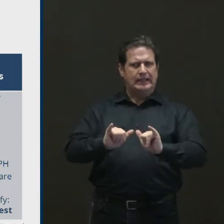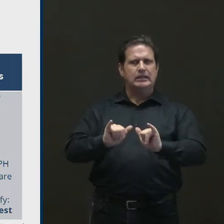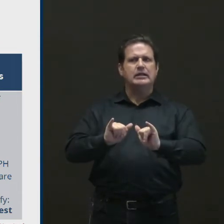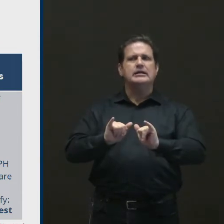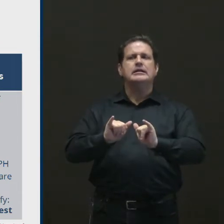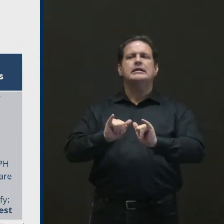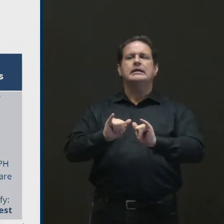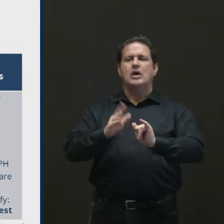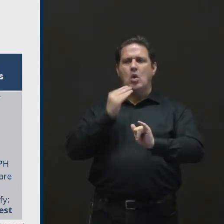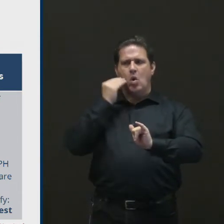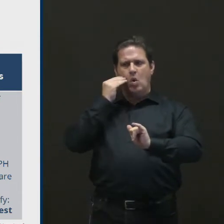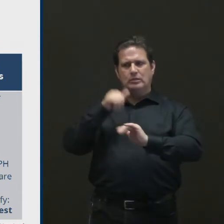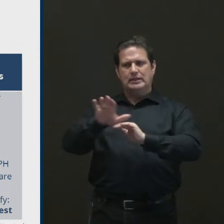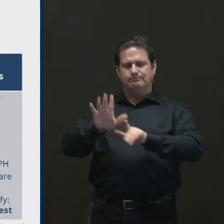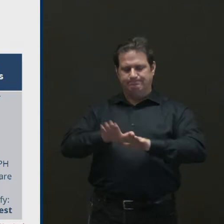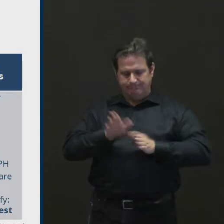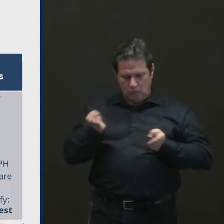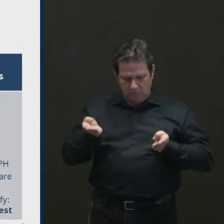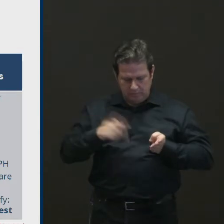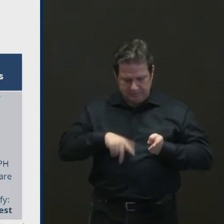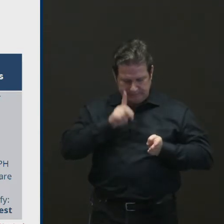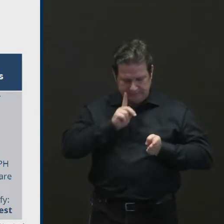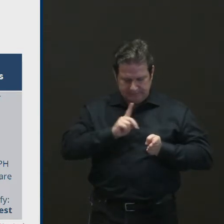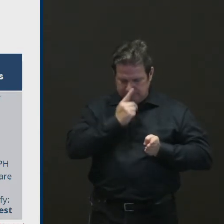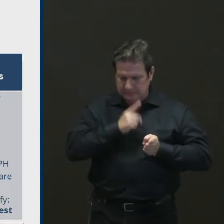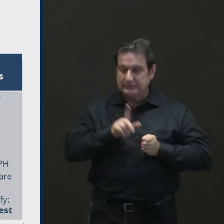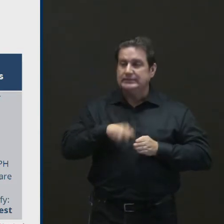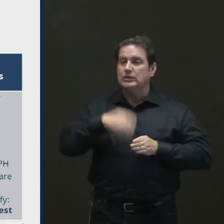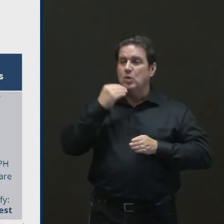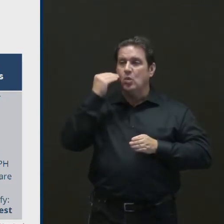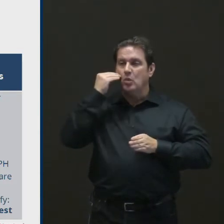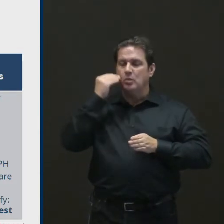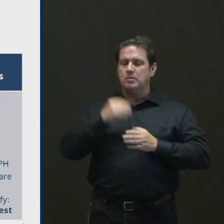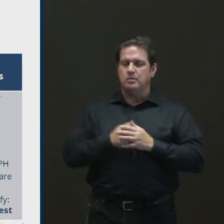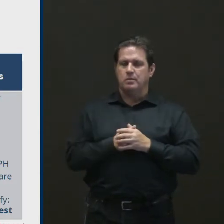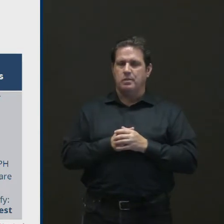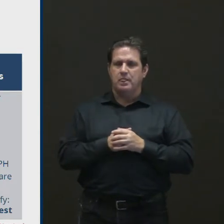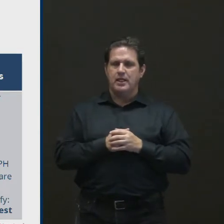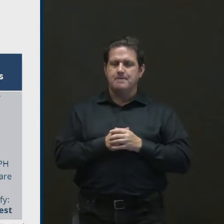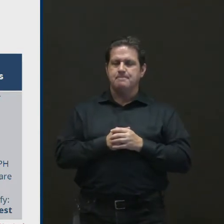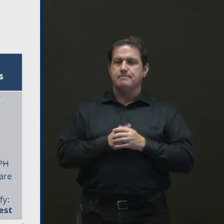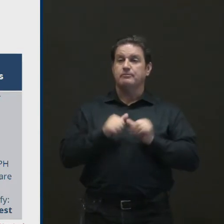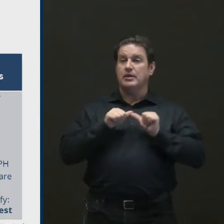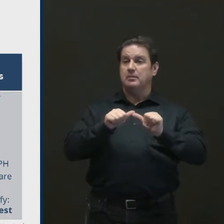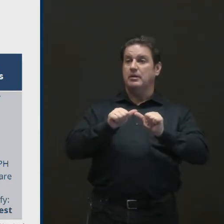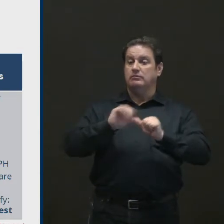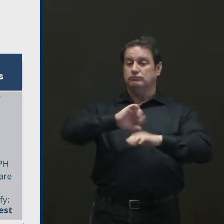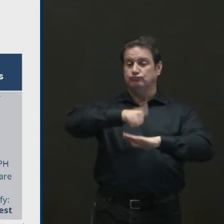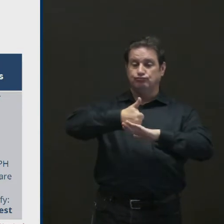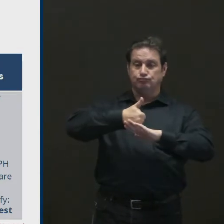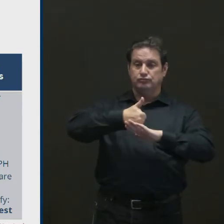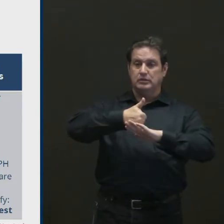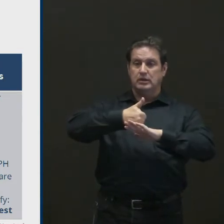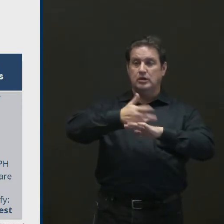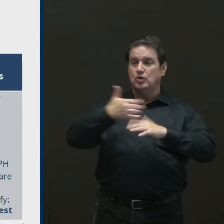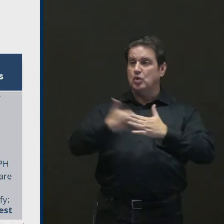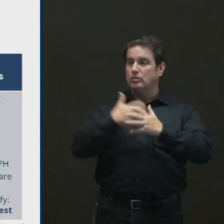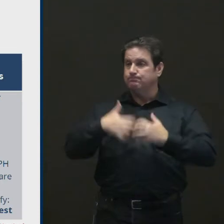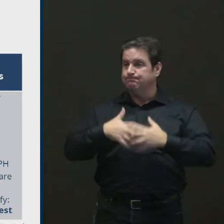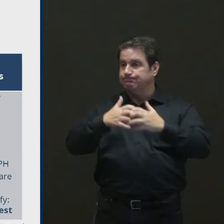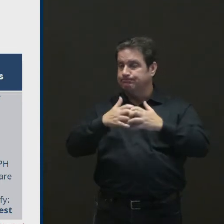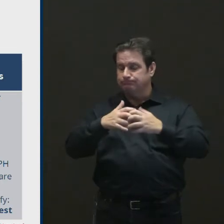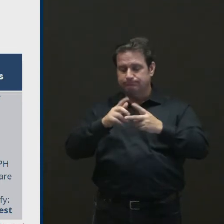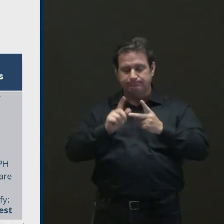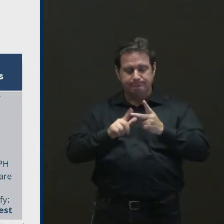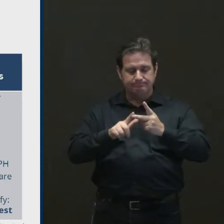about the at-home testing kits. The other layer, so we're going to have the permanent testing locations, pop-ups will continue, and we have the